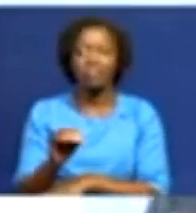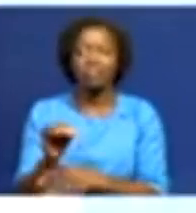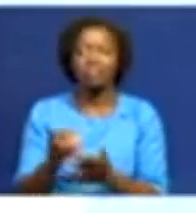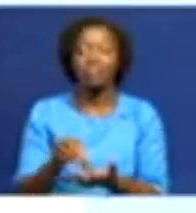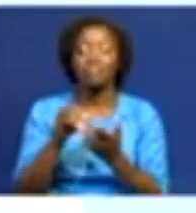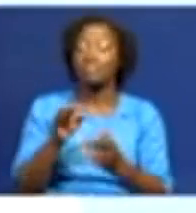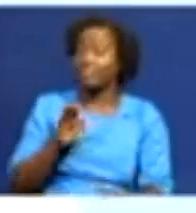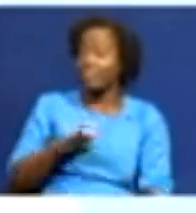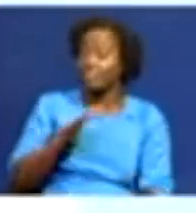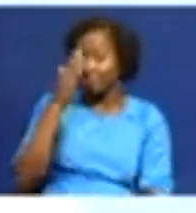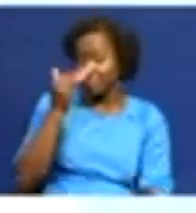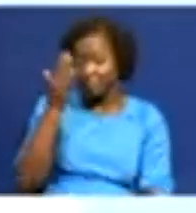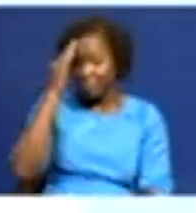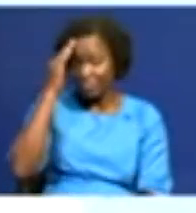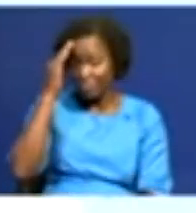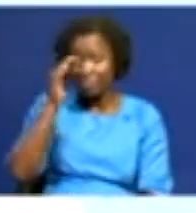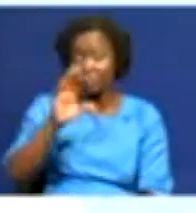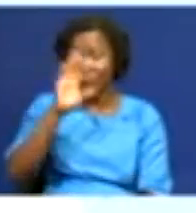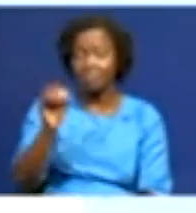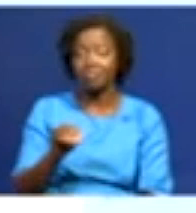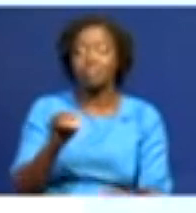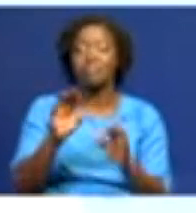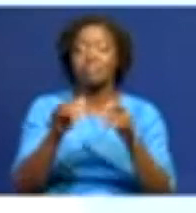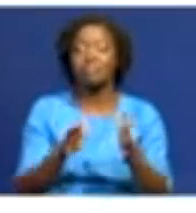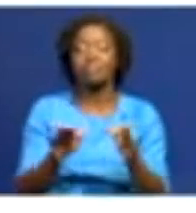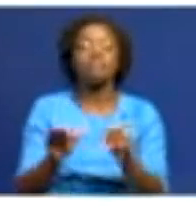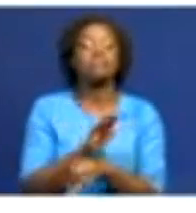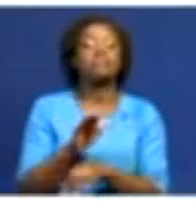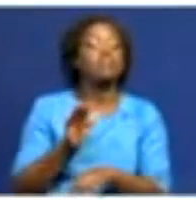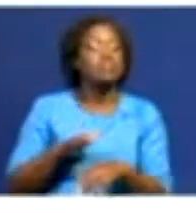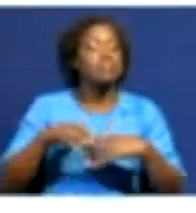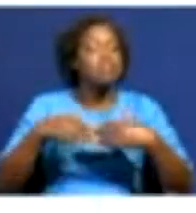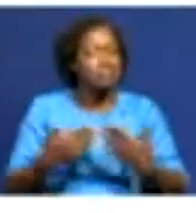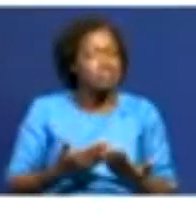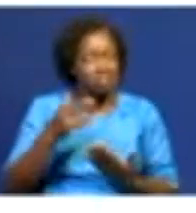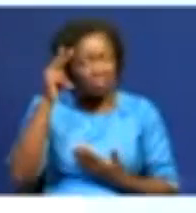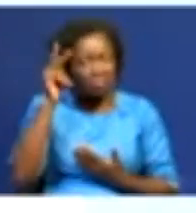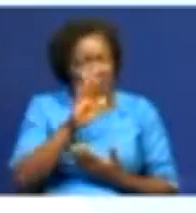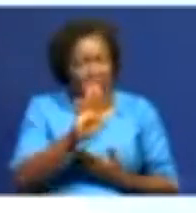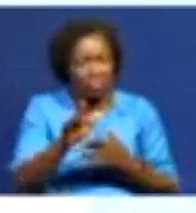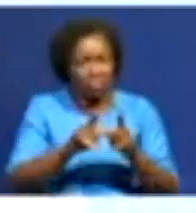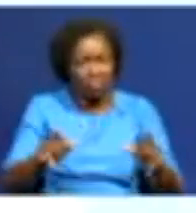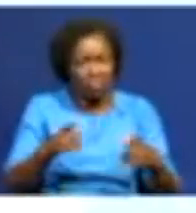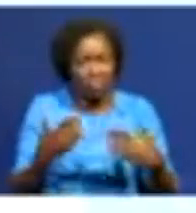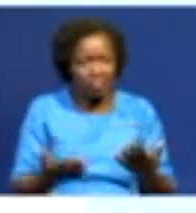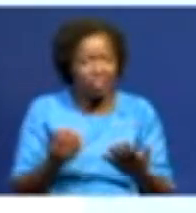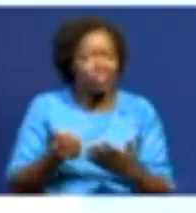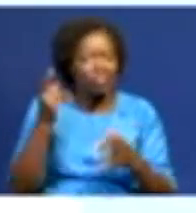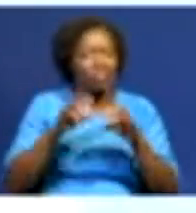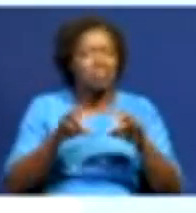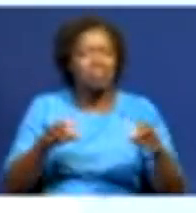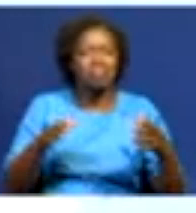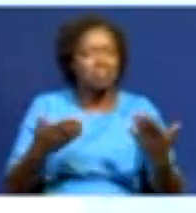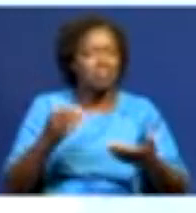with women, because we know that African farmers are mostly women, how their knowledge of the land, how their understanding of the markets, how